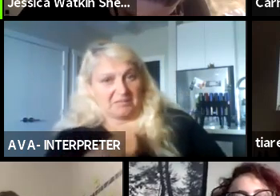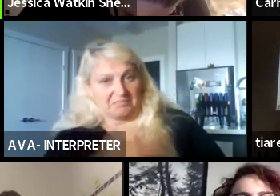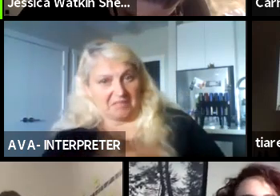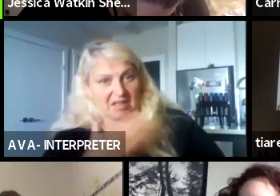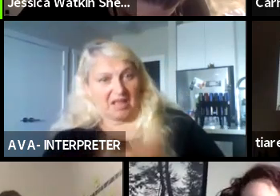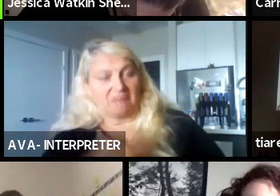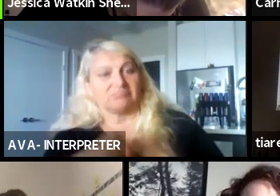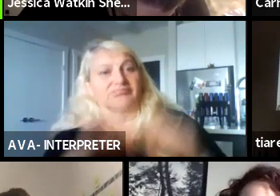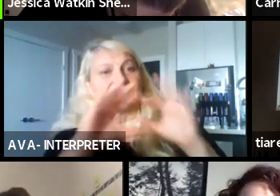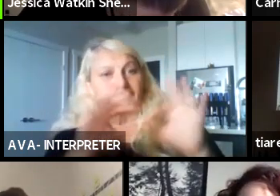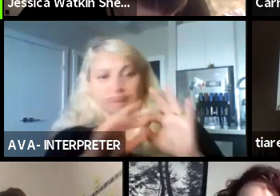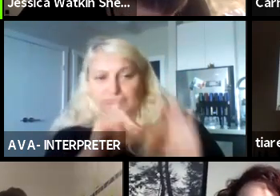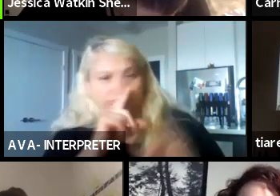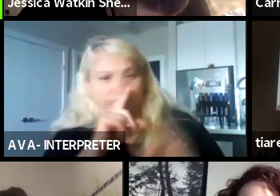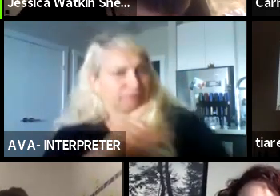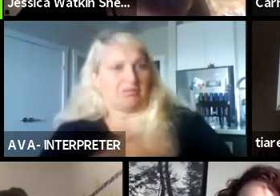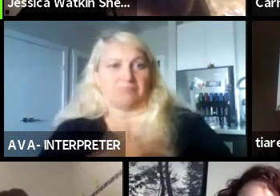The